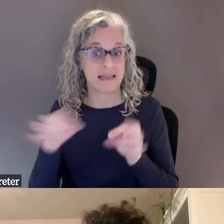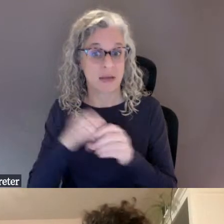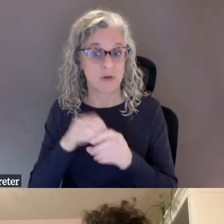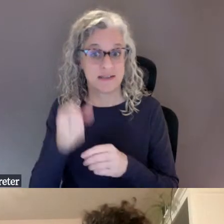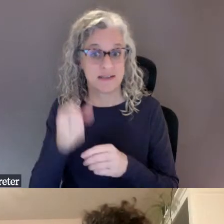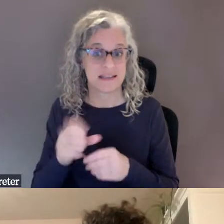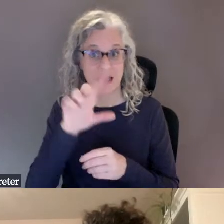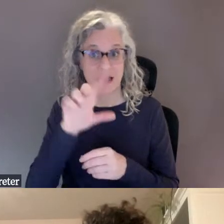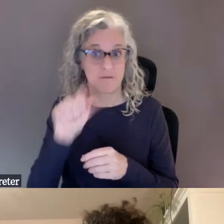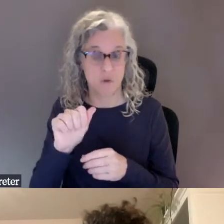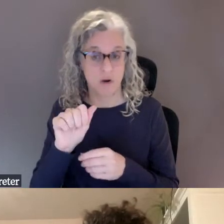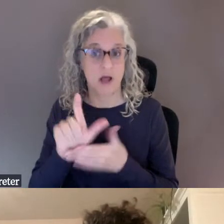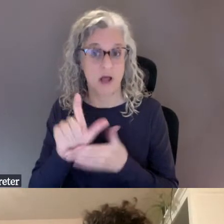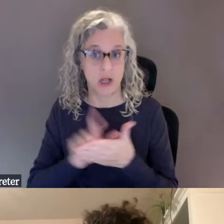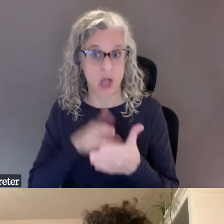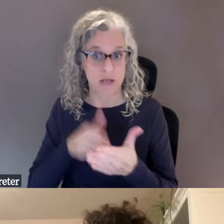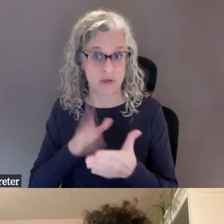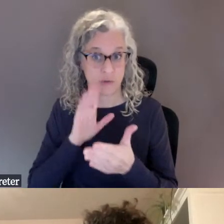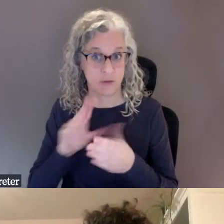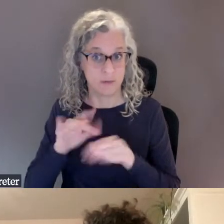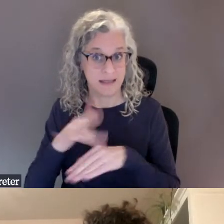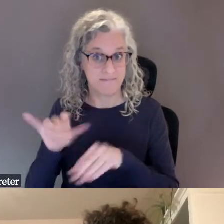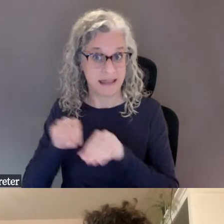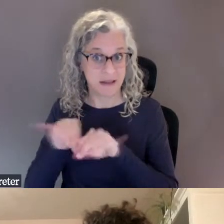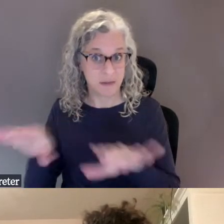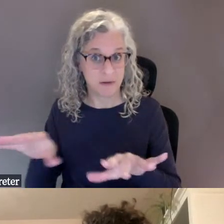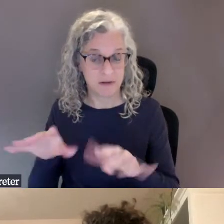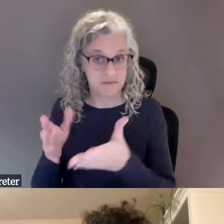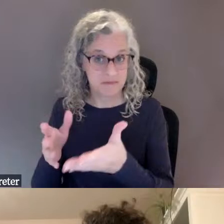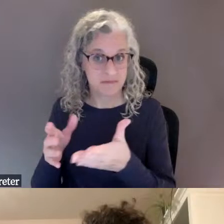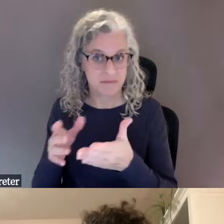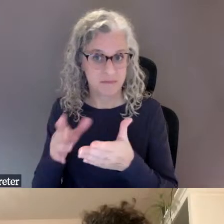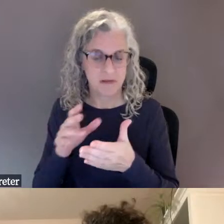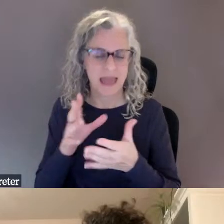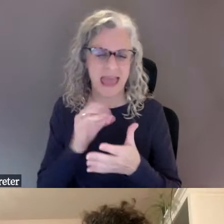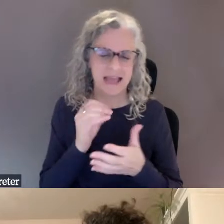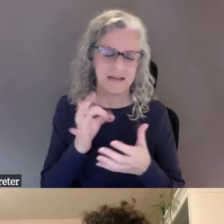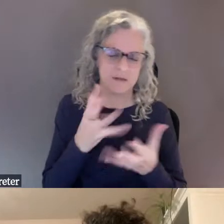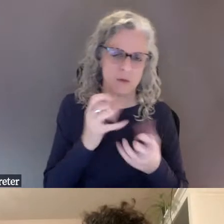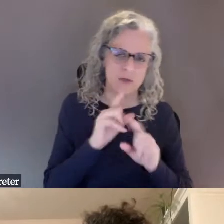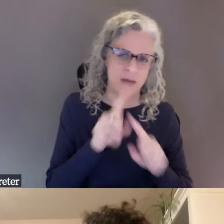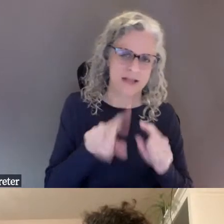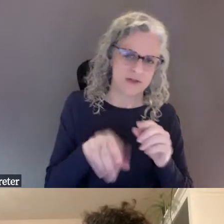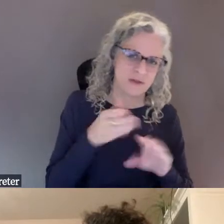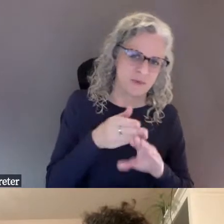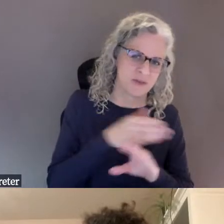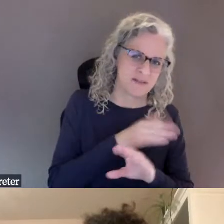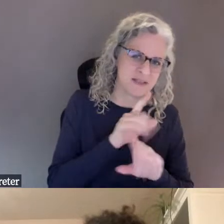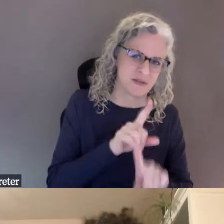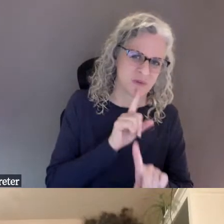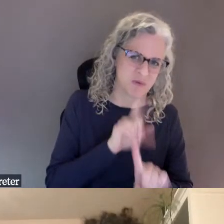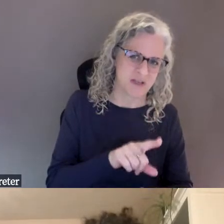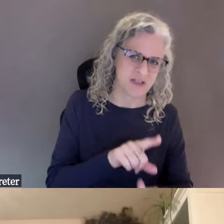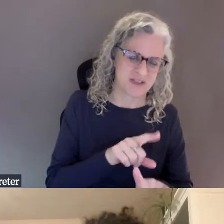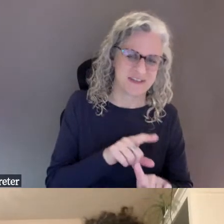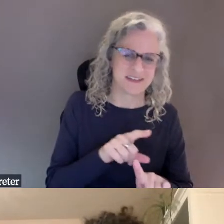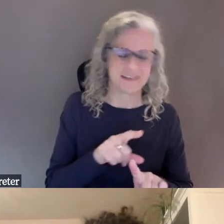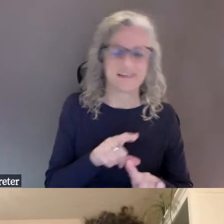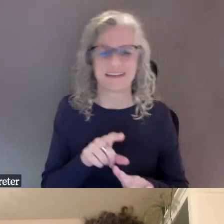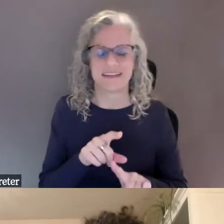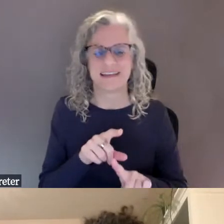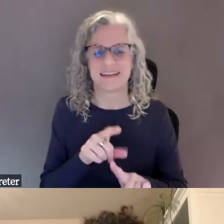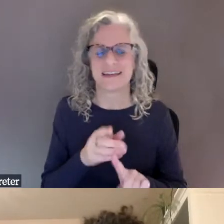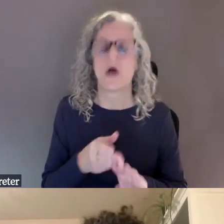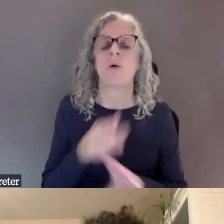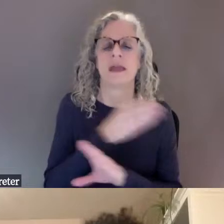be made available? And then also if you want to add anything to the other question. Yeah. Okay. So for the other question, really quick, for pension funds,